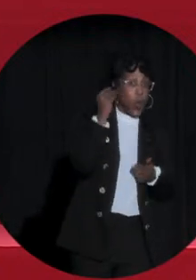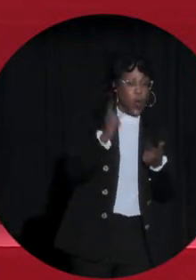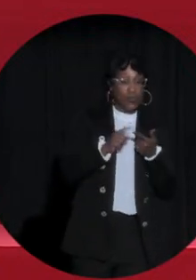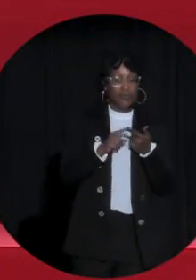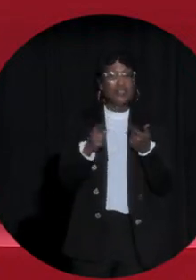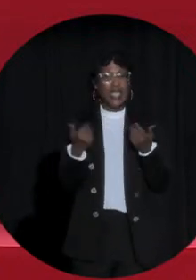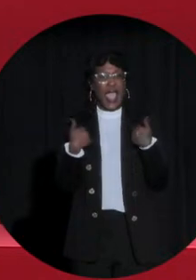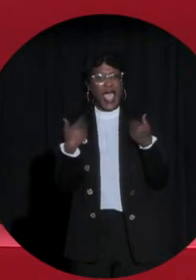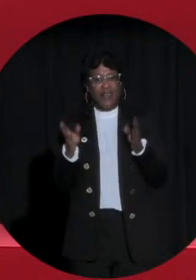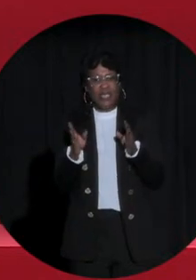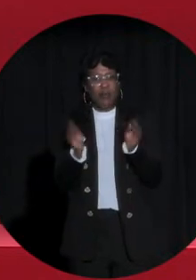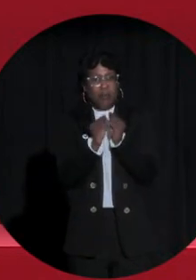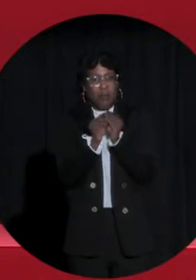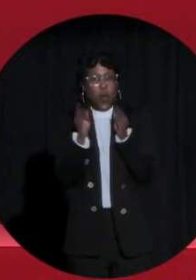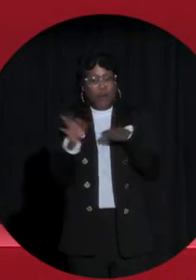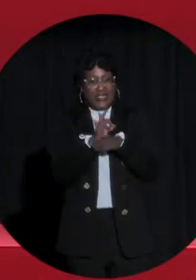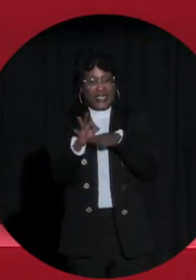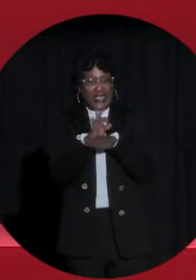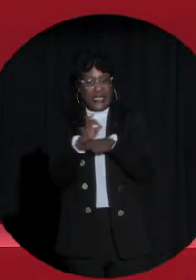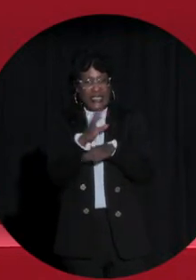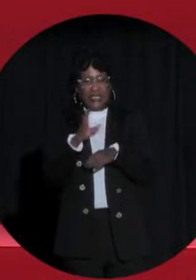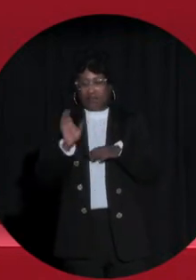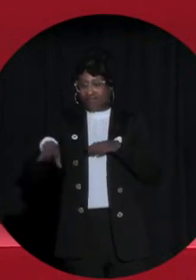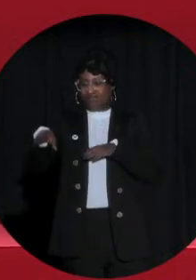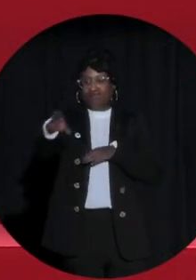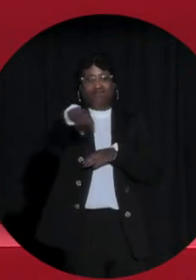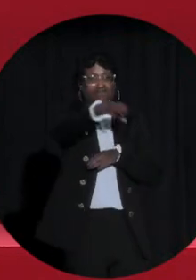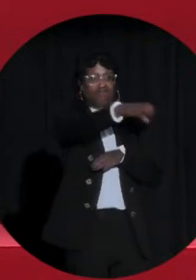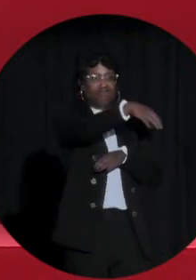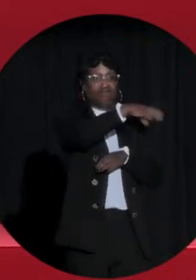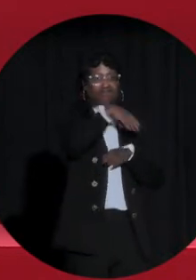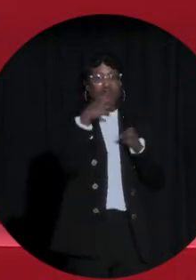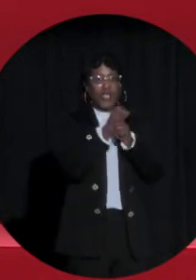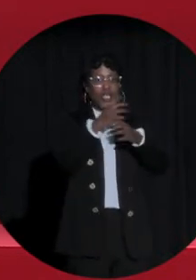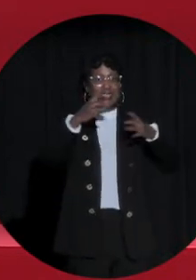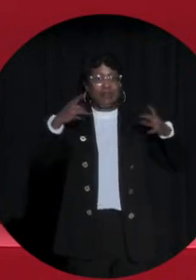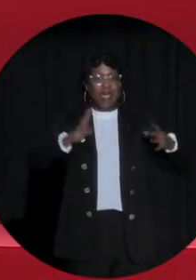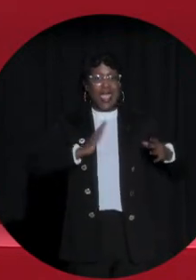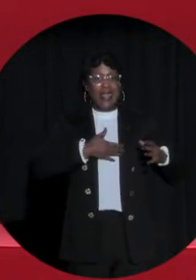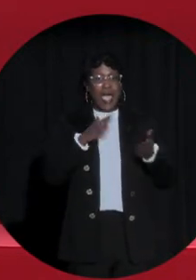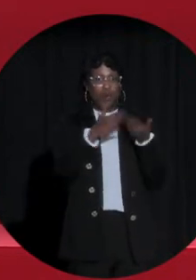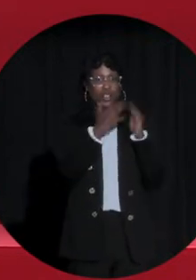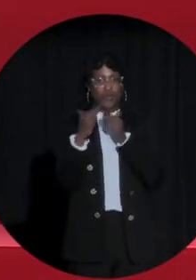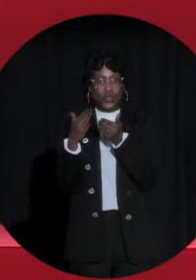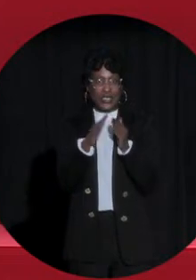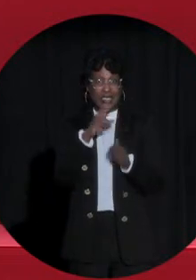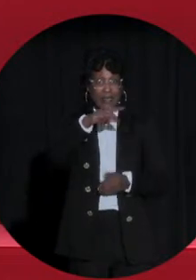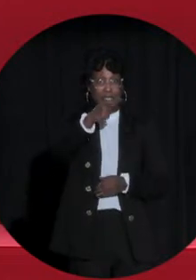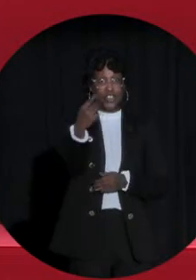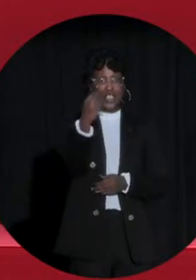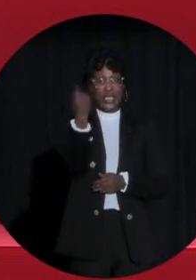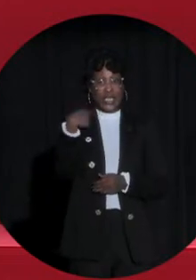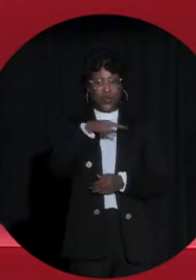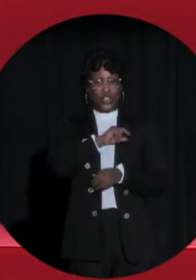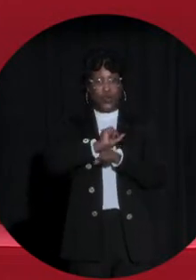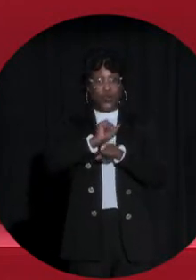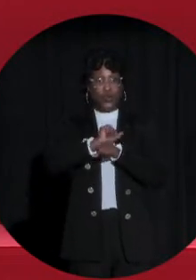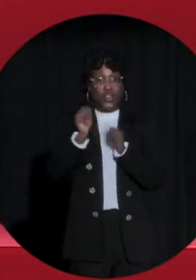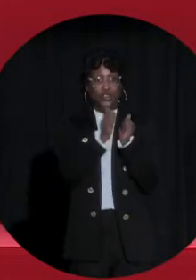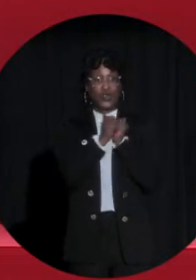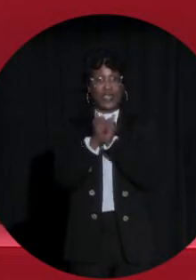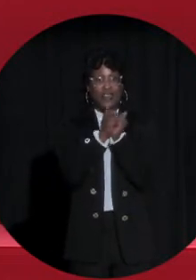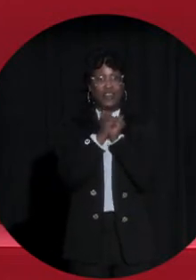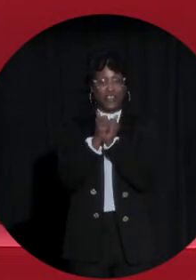grow our community. Prince Georgians, we labored together and invested in transportation projects to help